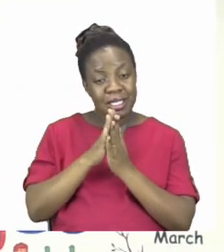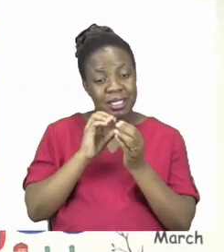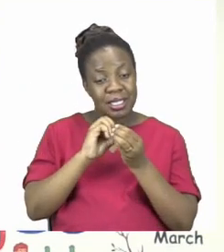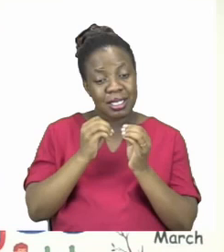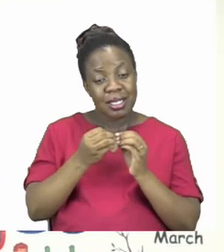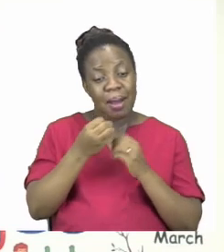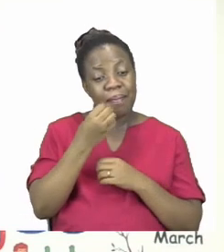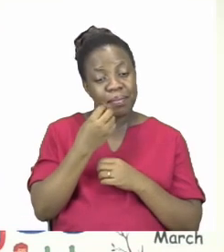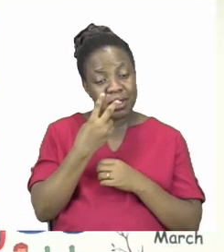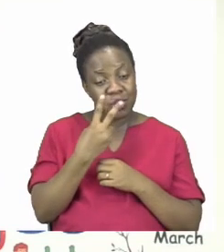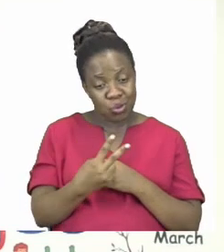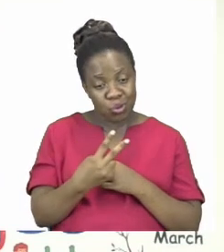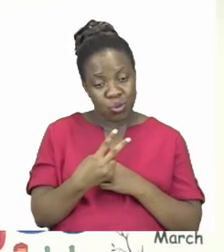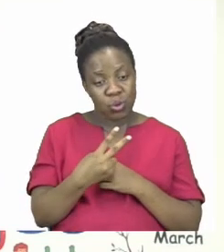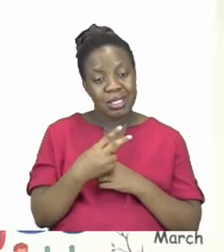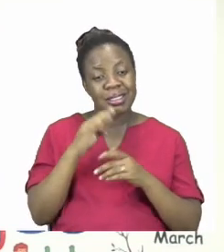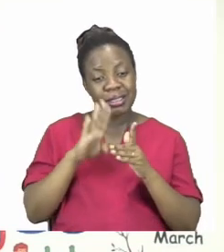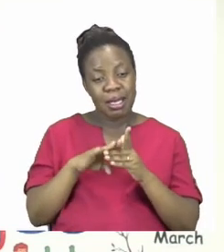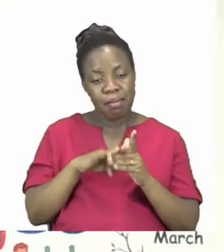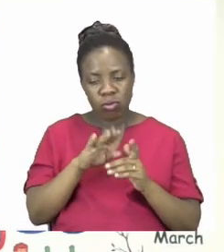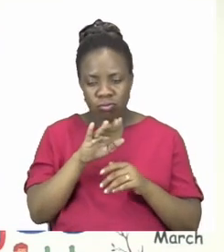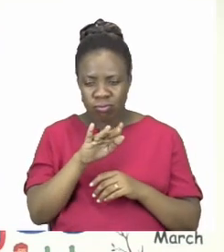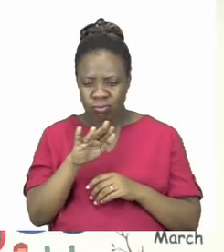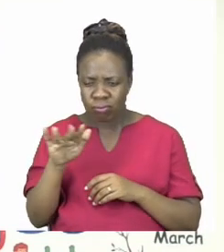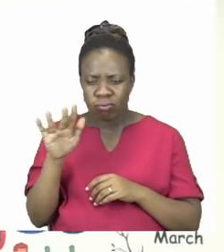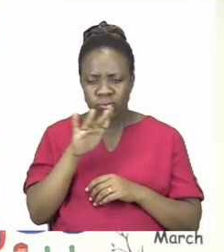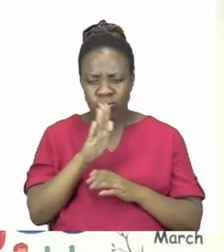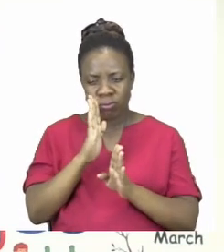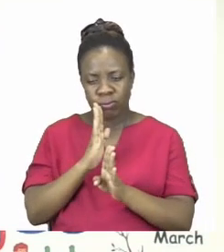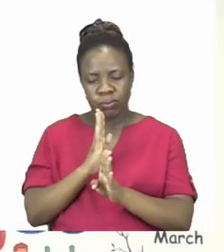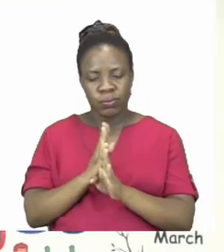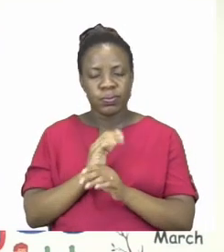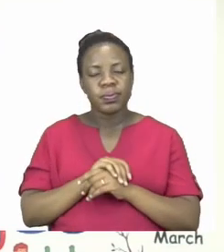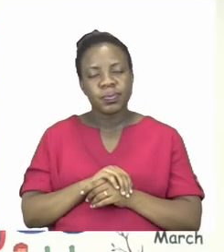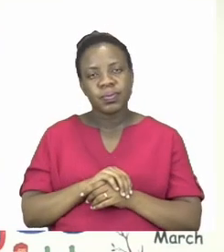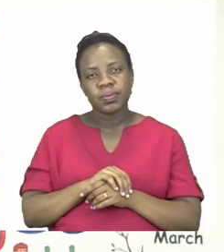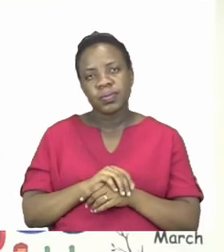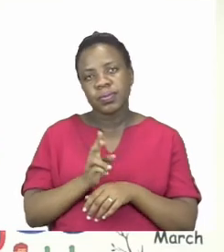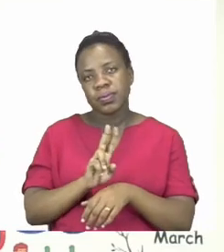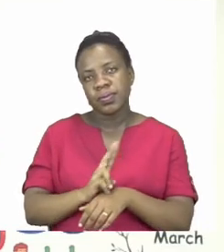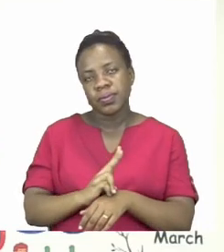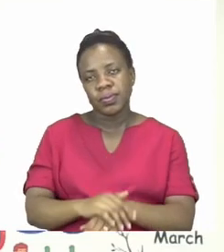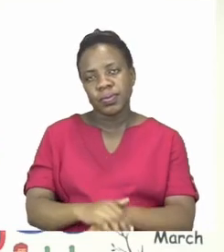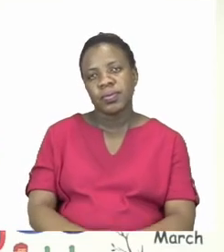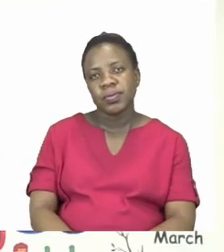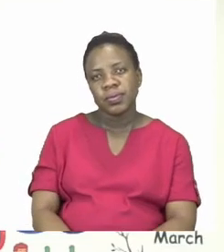it neatly and watch your handwriting as well. I'll see you when you're done after the adverb